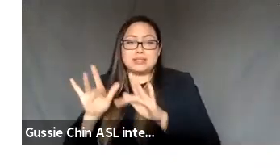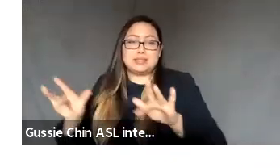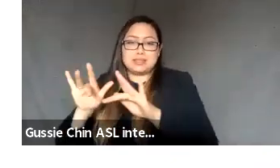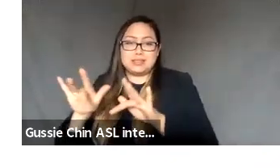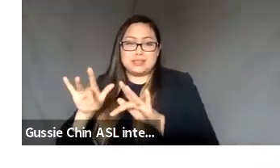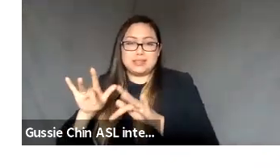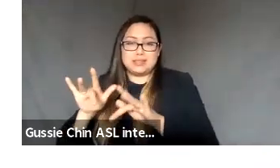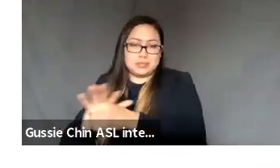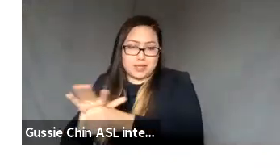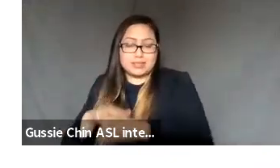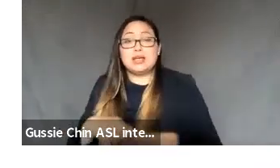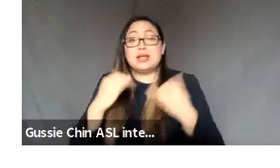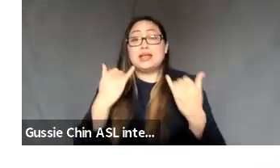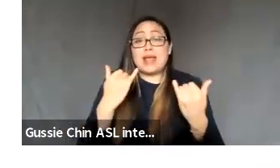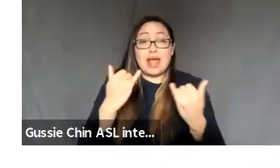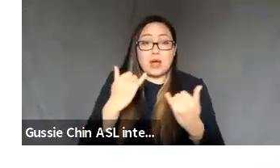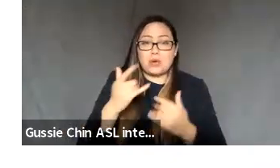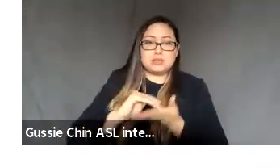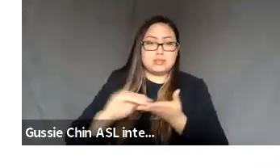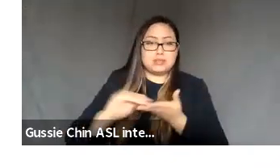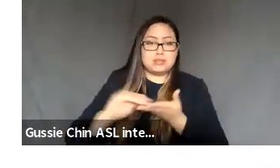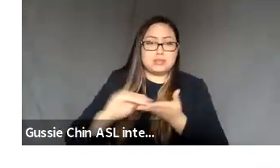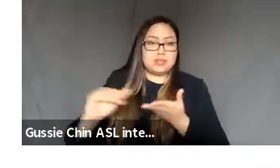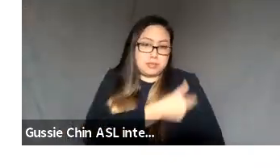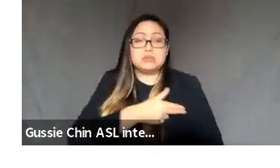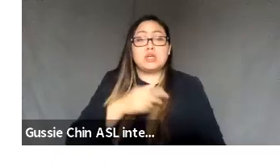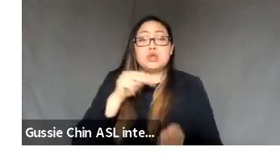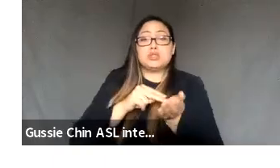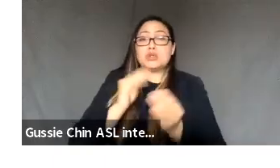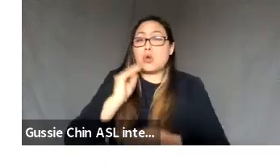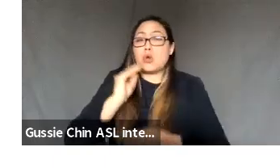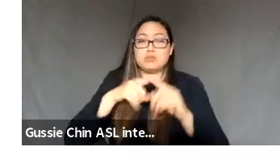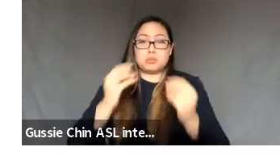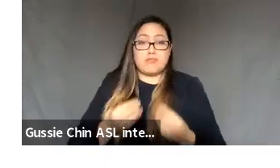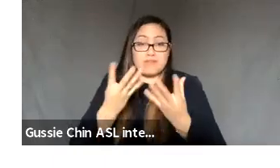still have to provide that 18-inch poolside in addition to the larger one.